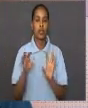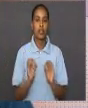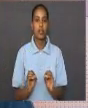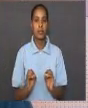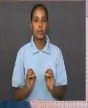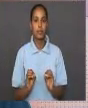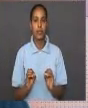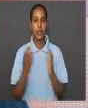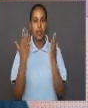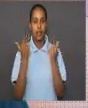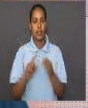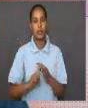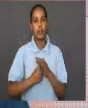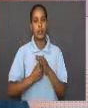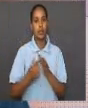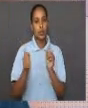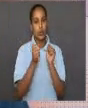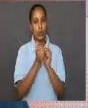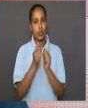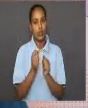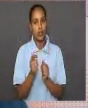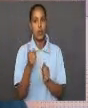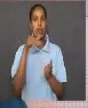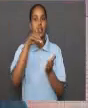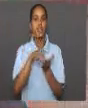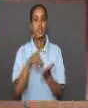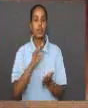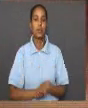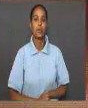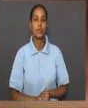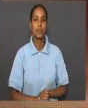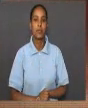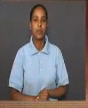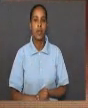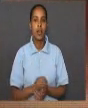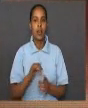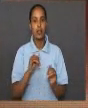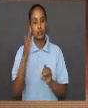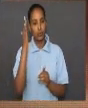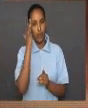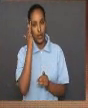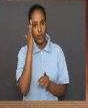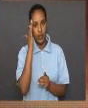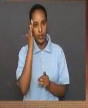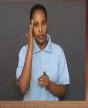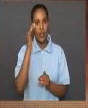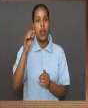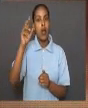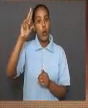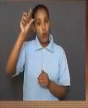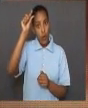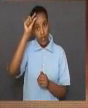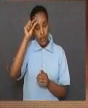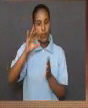Students, let us begin with some quick review. As you know, in quantum